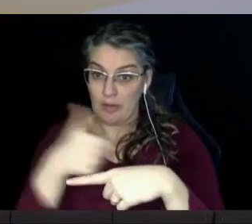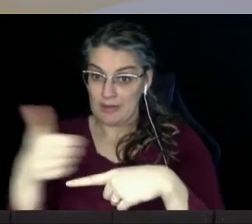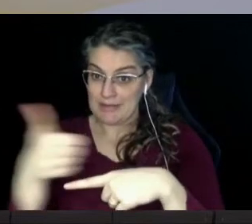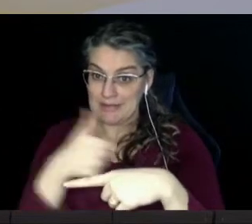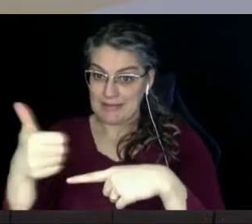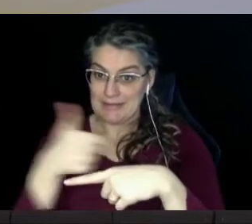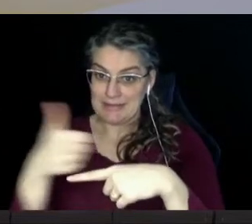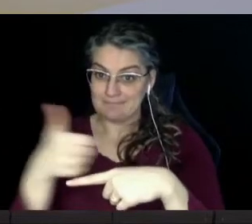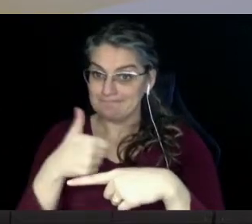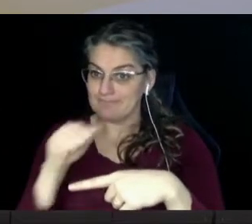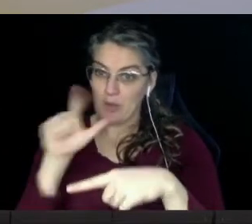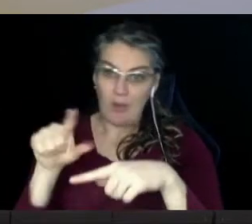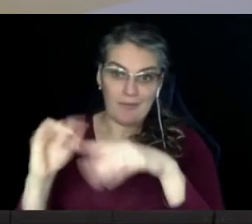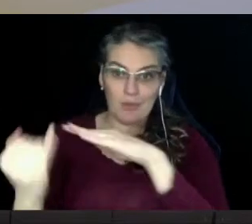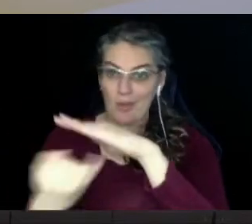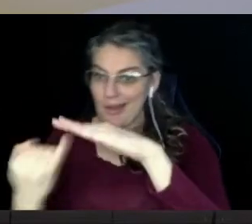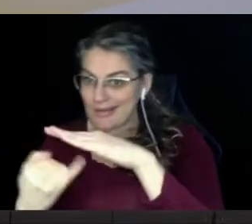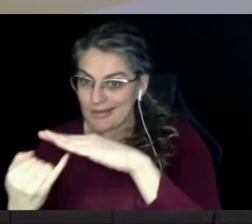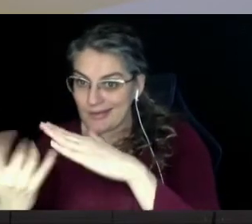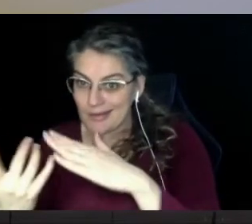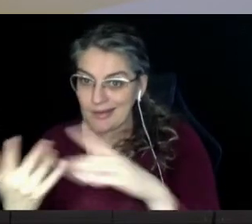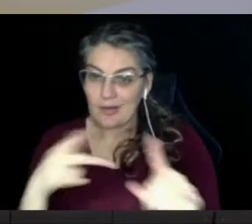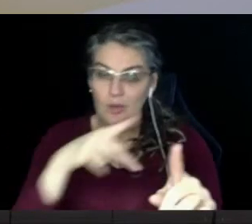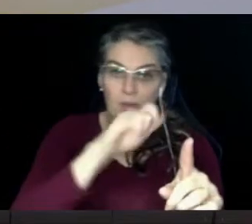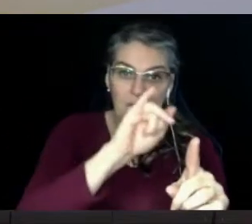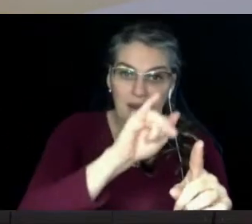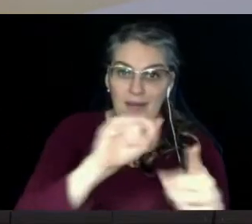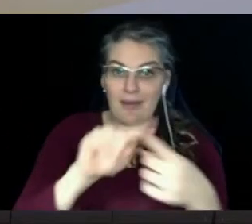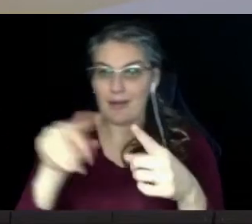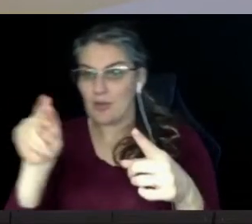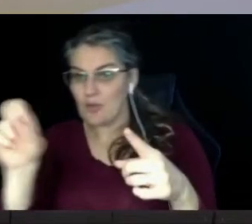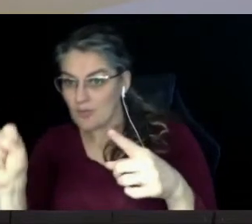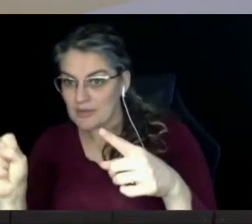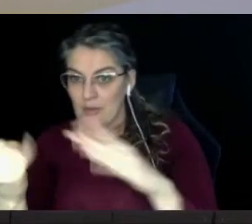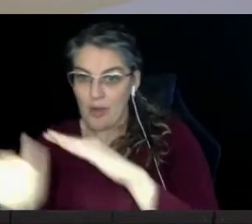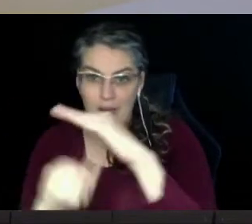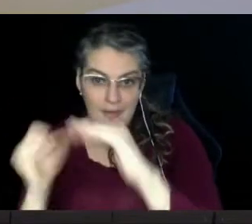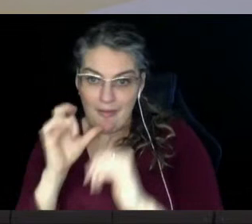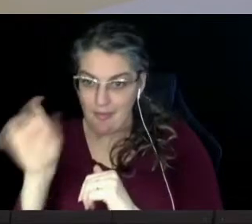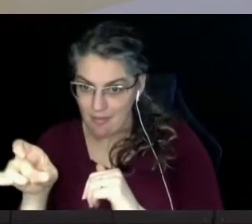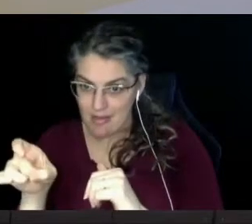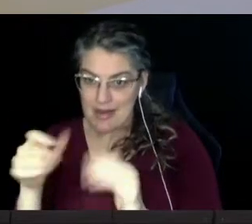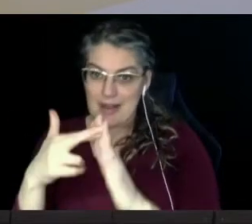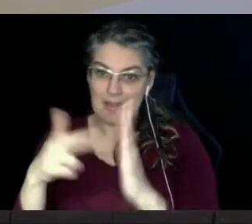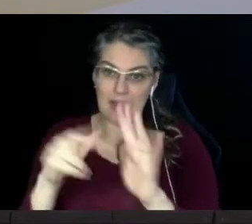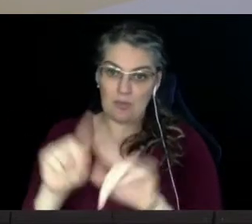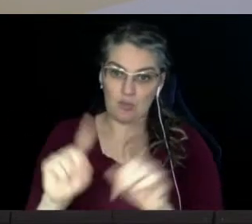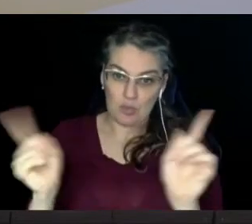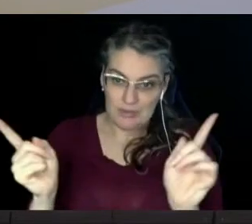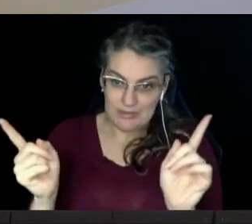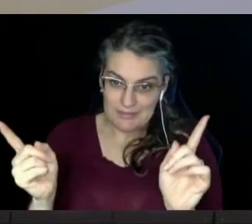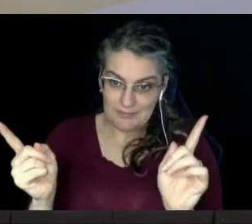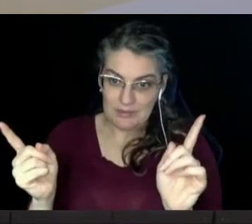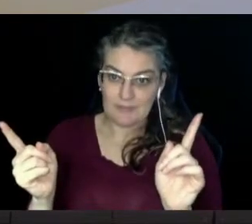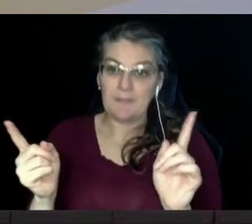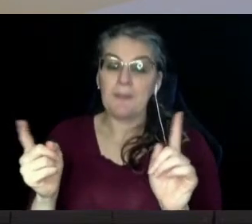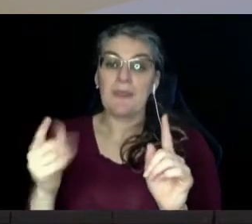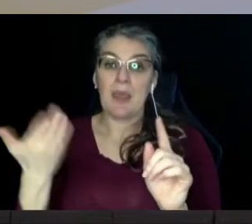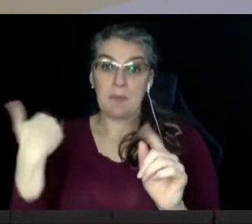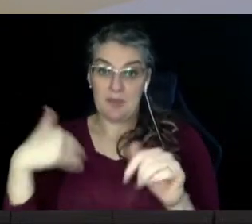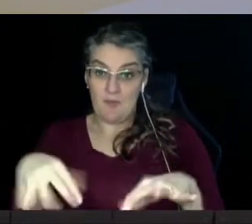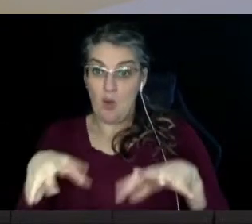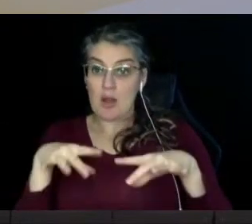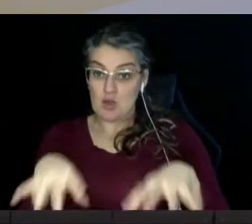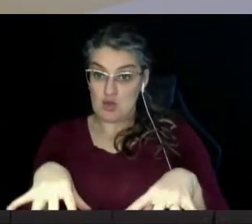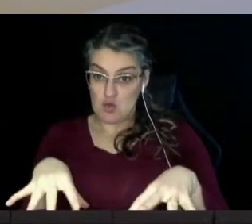changed. The same was for PEI, and then they had that initially for Newfoundland, and then because of the outbreak